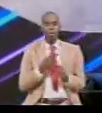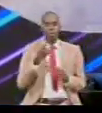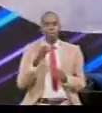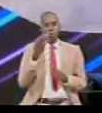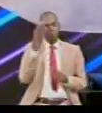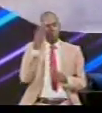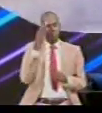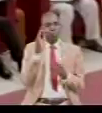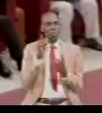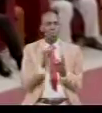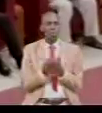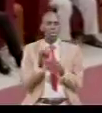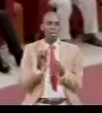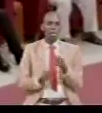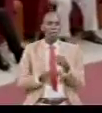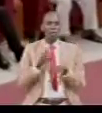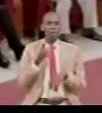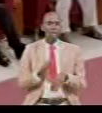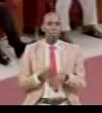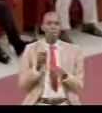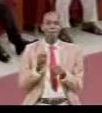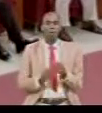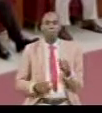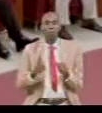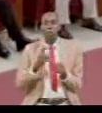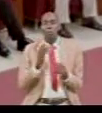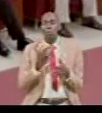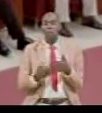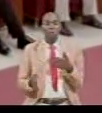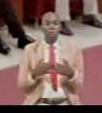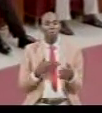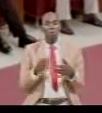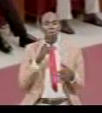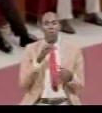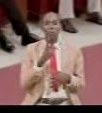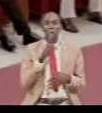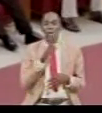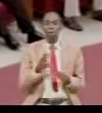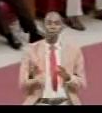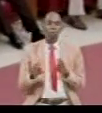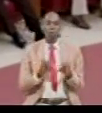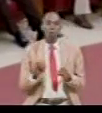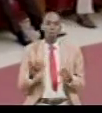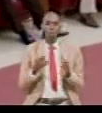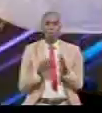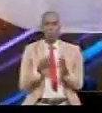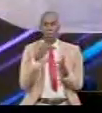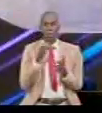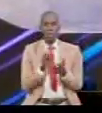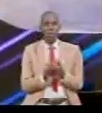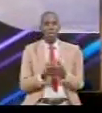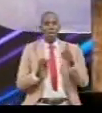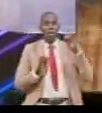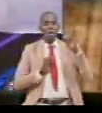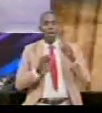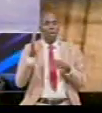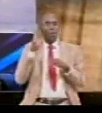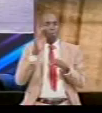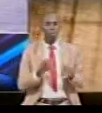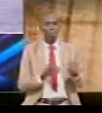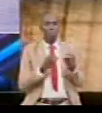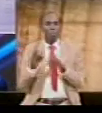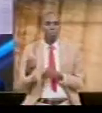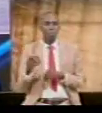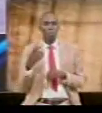every time, everywhere, whatever you're doing. It says, I will put my laws into their